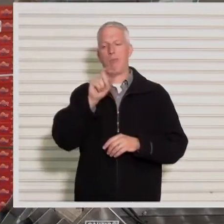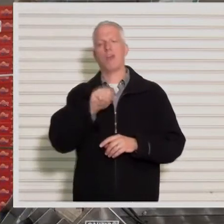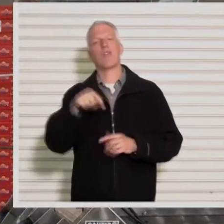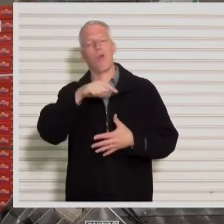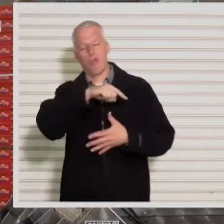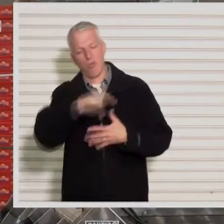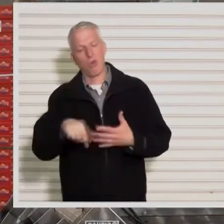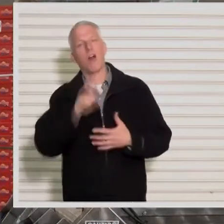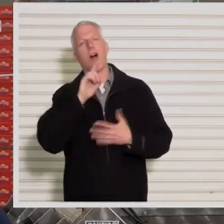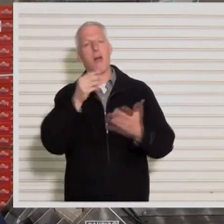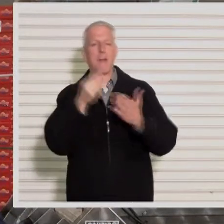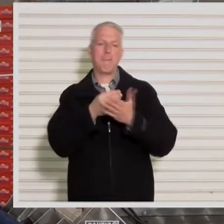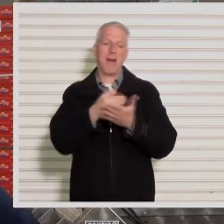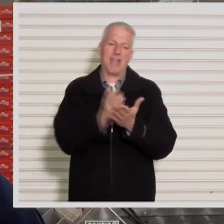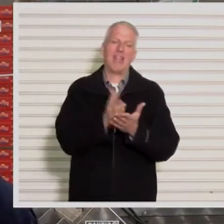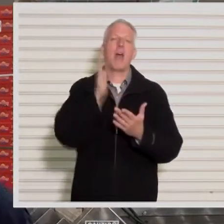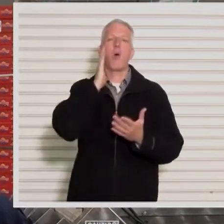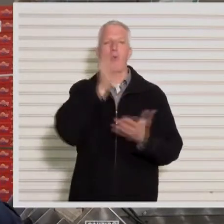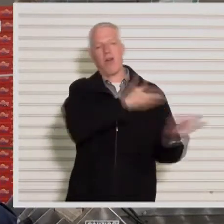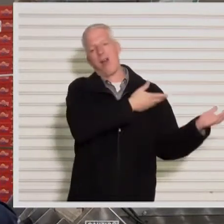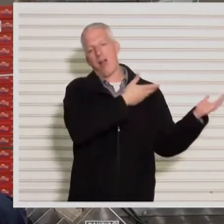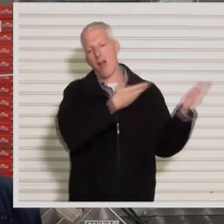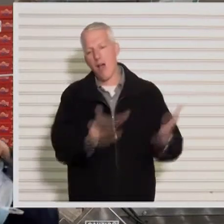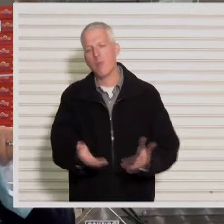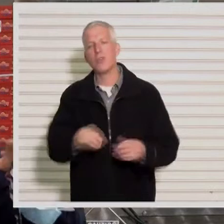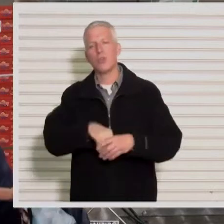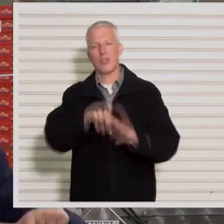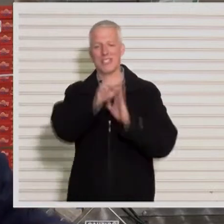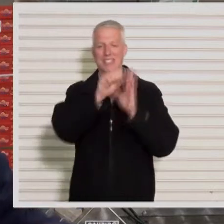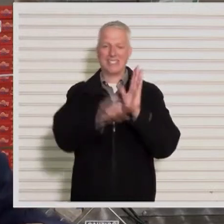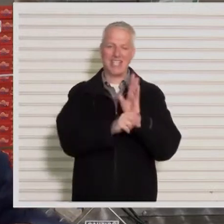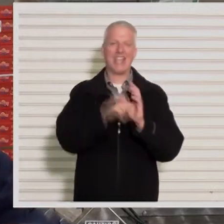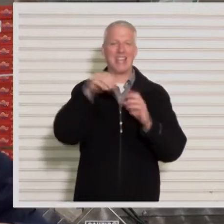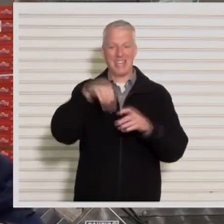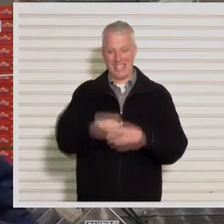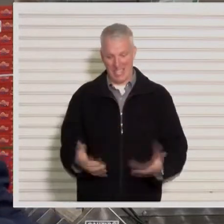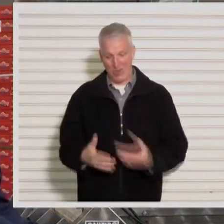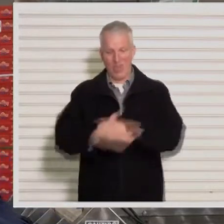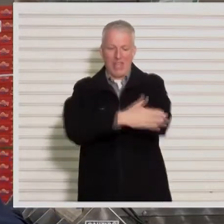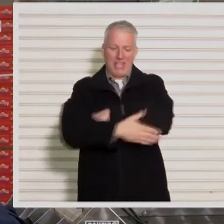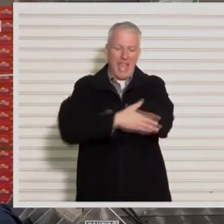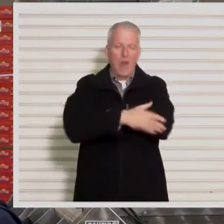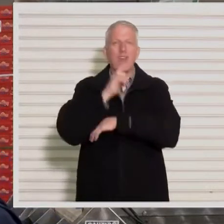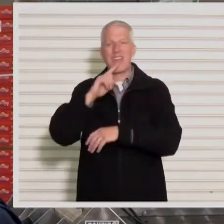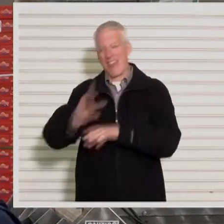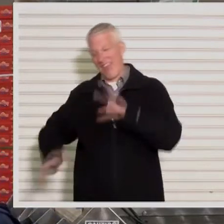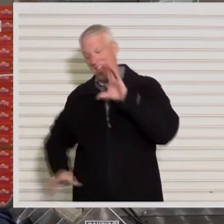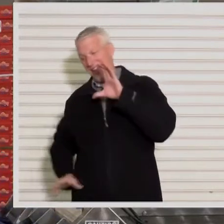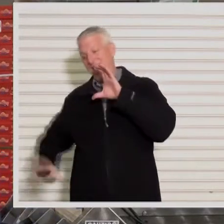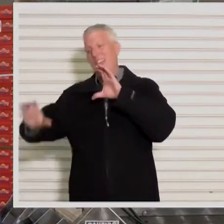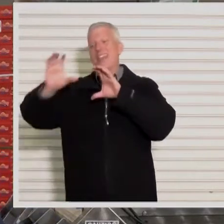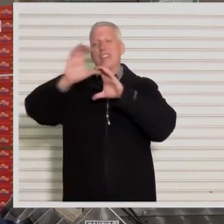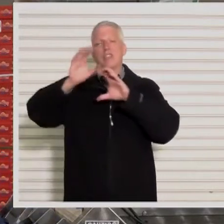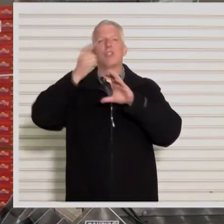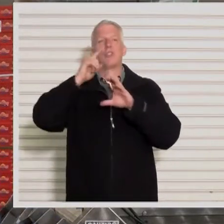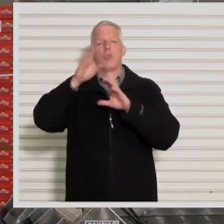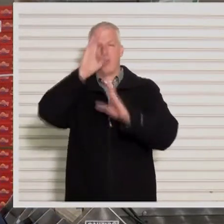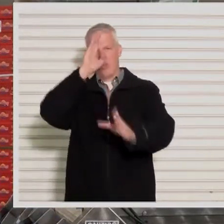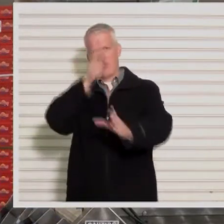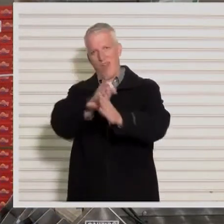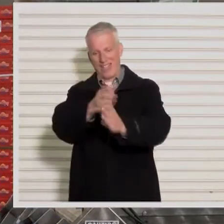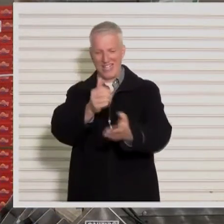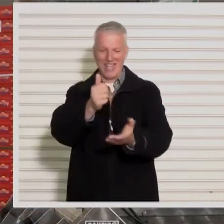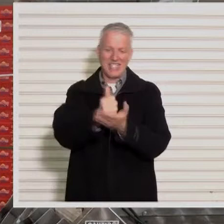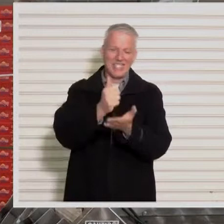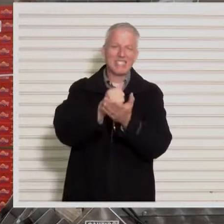are the monies that will come into the state, into the counties, and in addition, direct assistance to